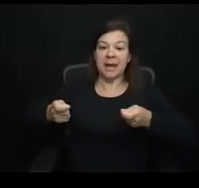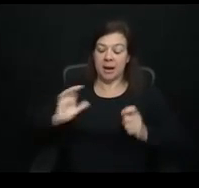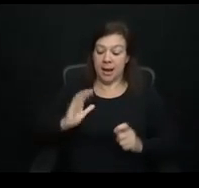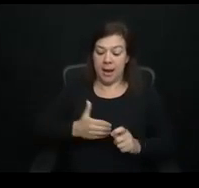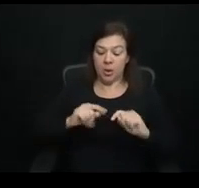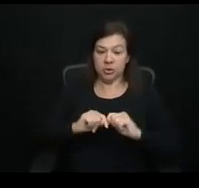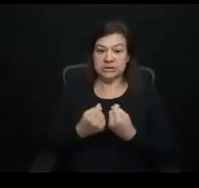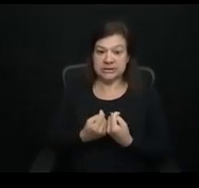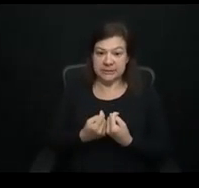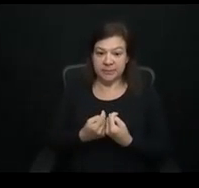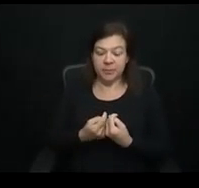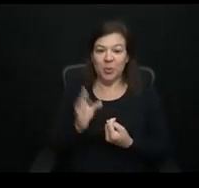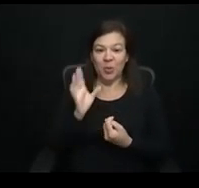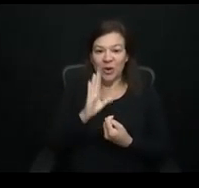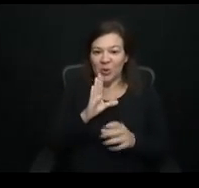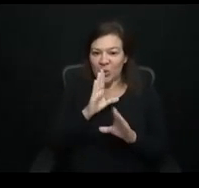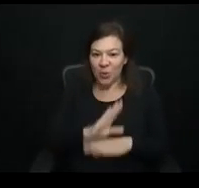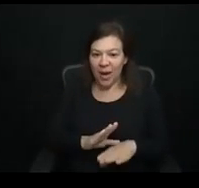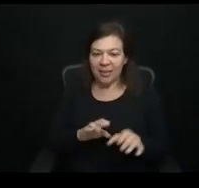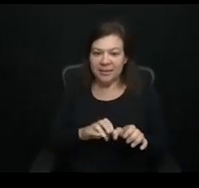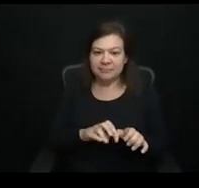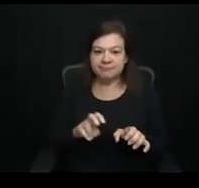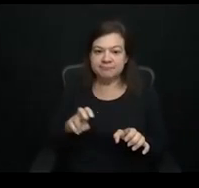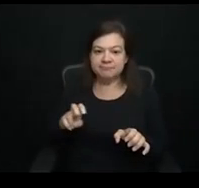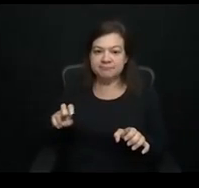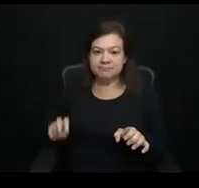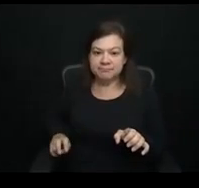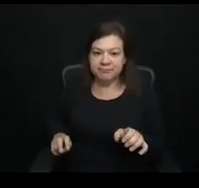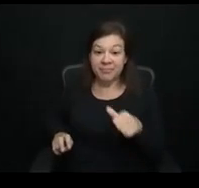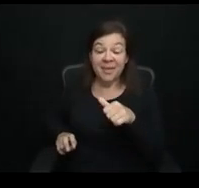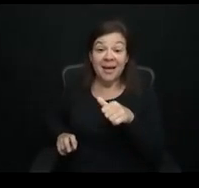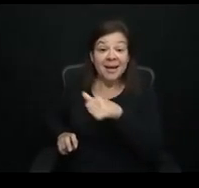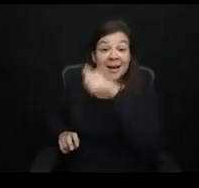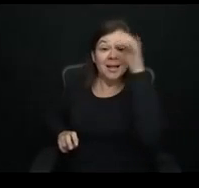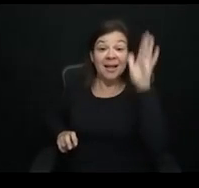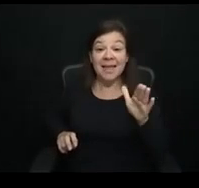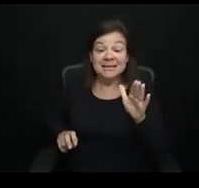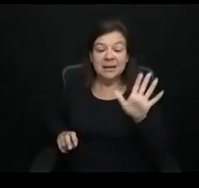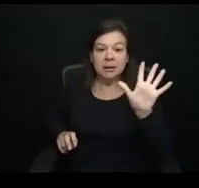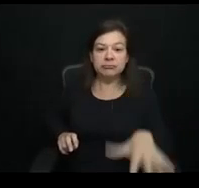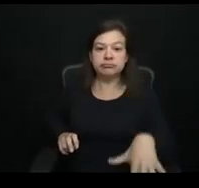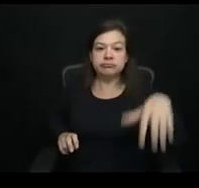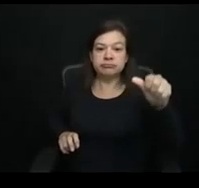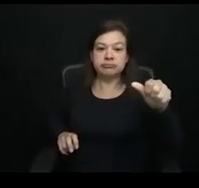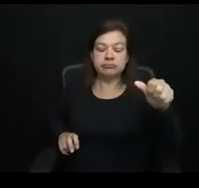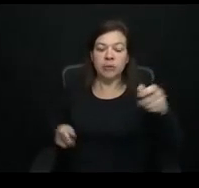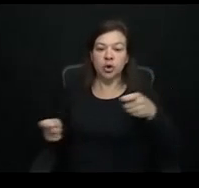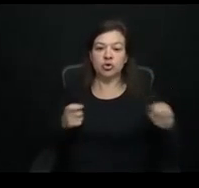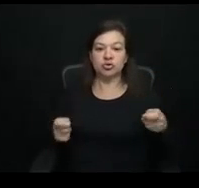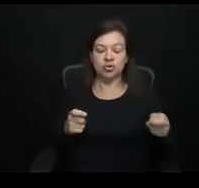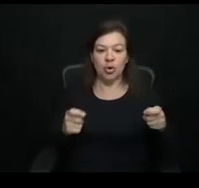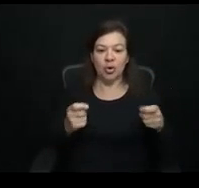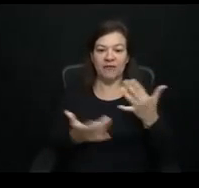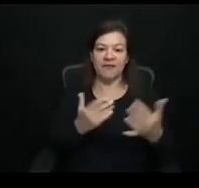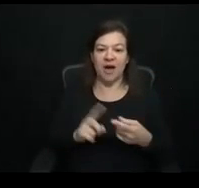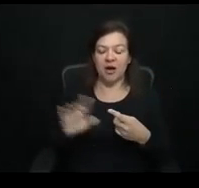will very quietly step aside and the Alaska team will take control of the fire under the guidance, once again, of the Forest